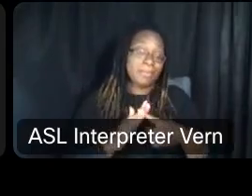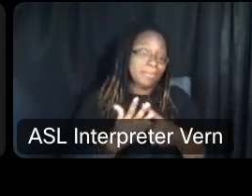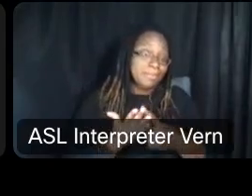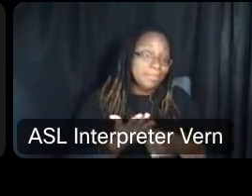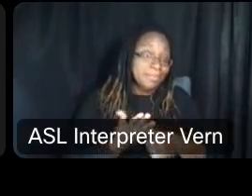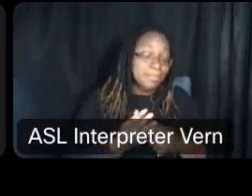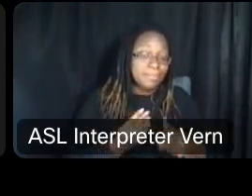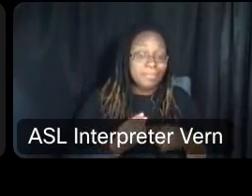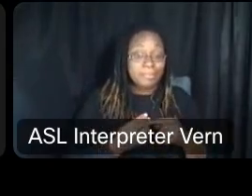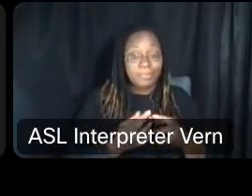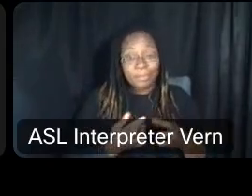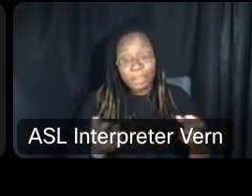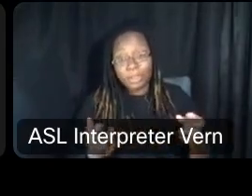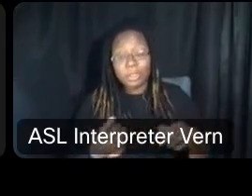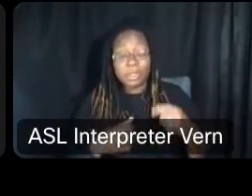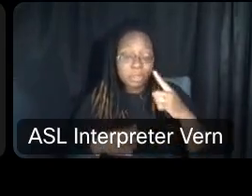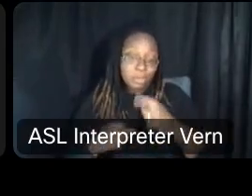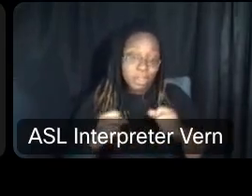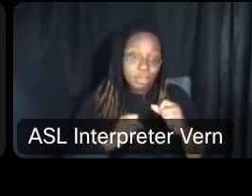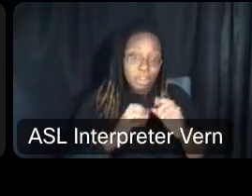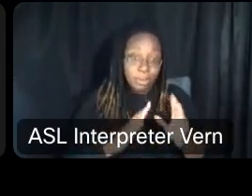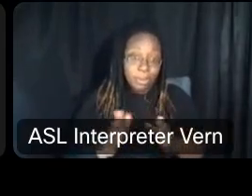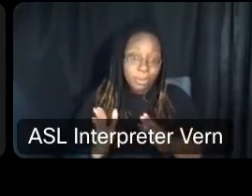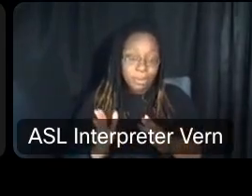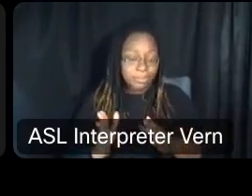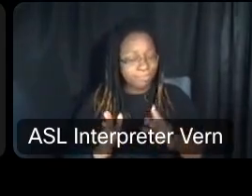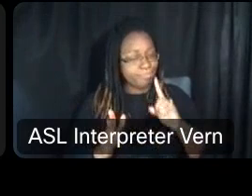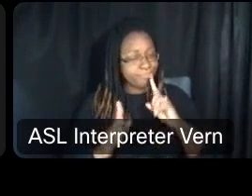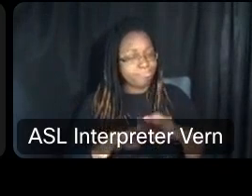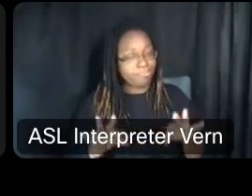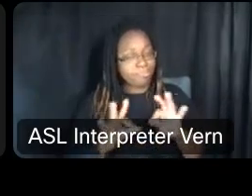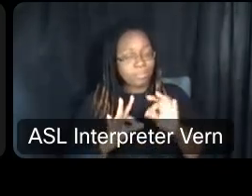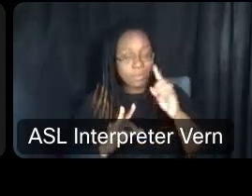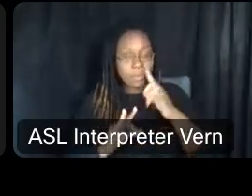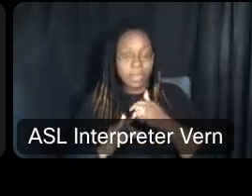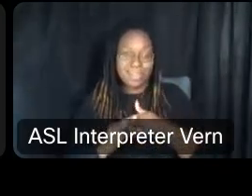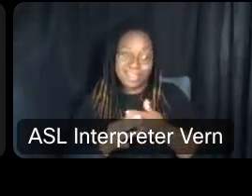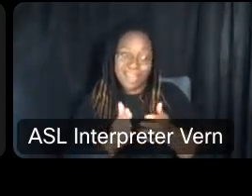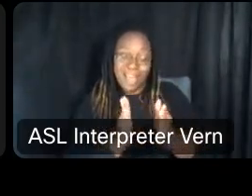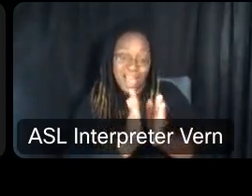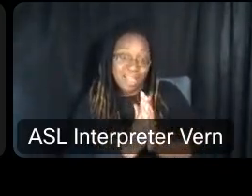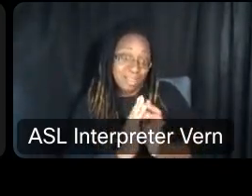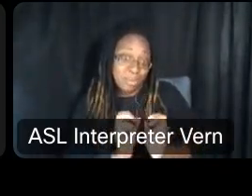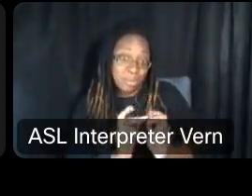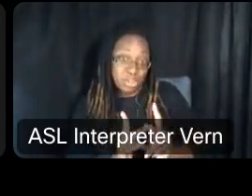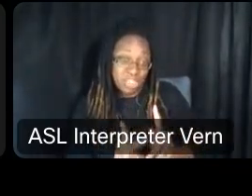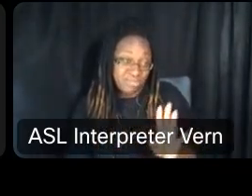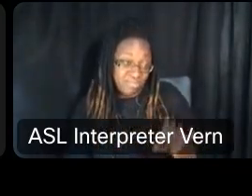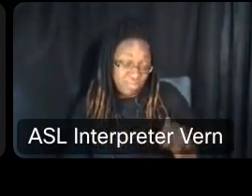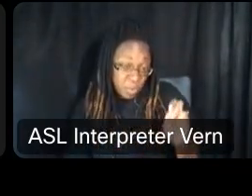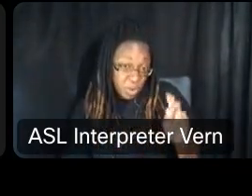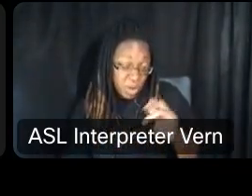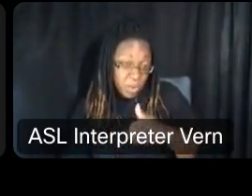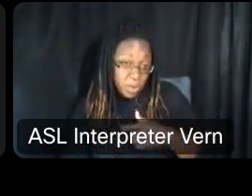we're offering resources or strategies, it's really important for us to just ask them, would it be all right if we talked some